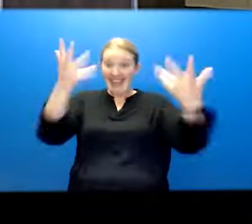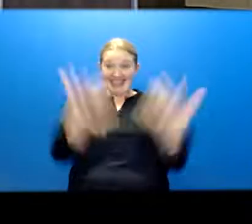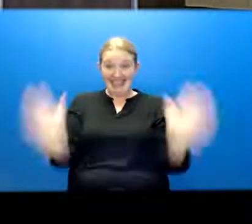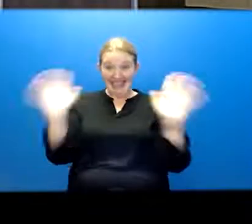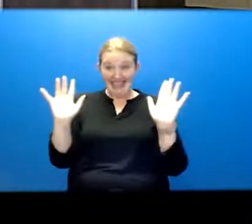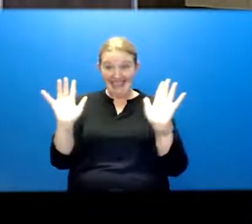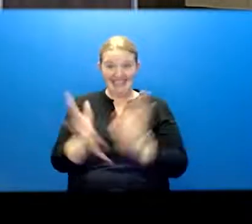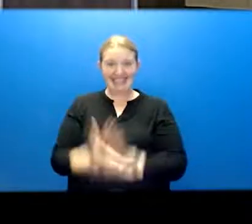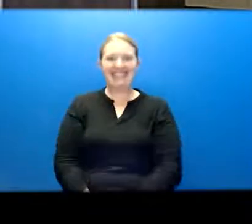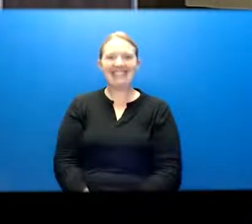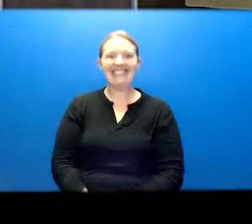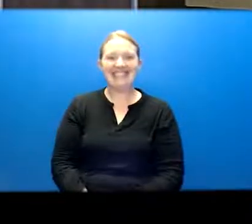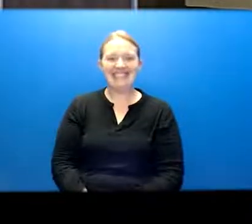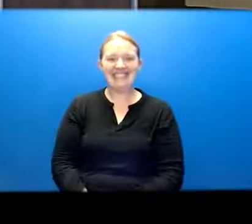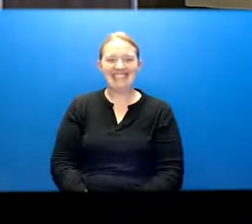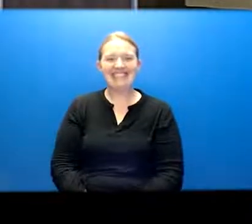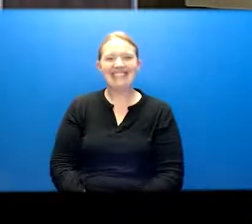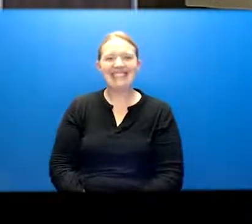ends.